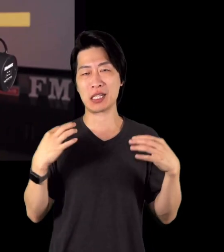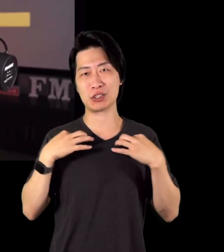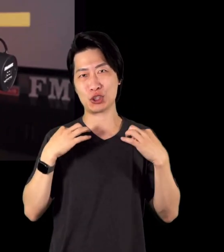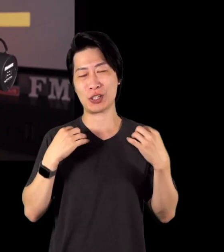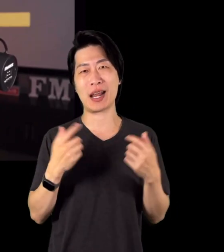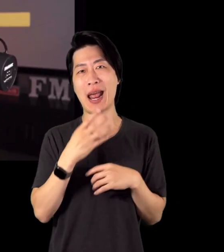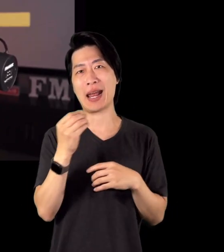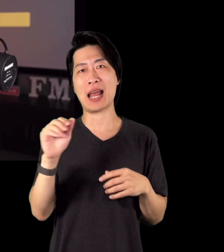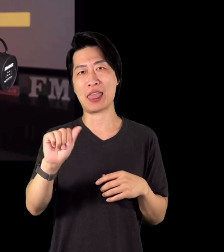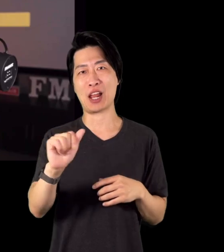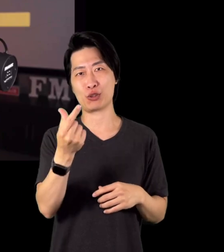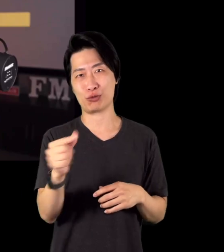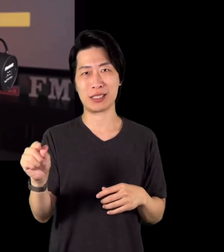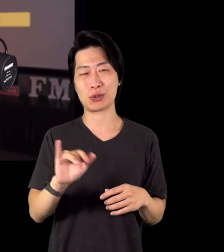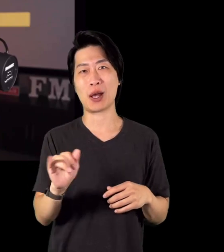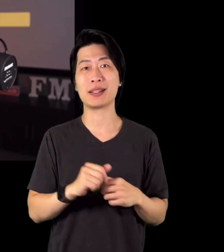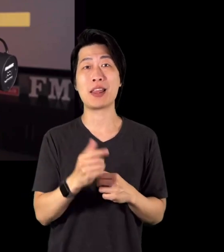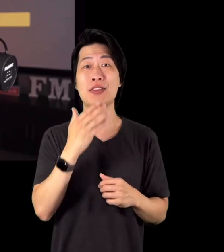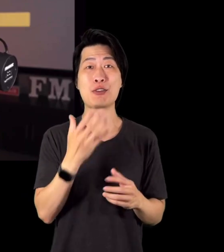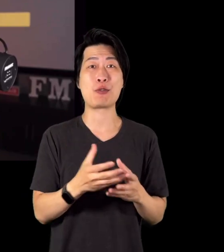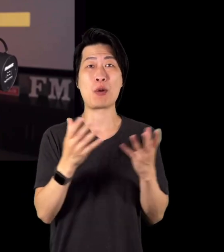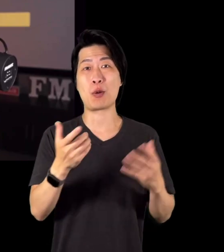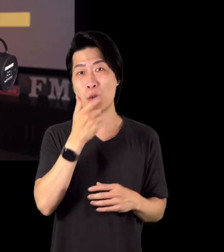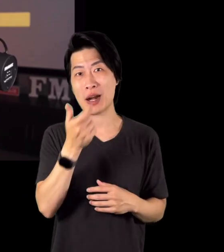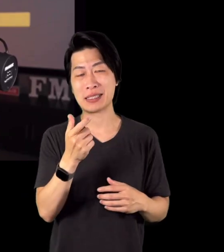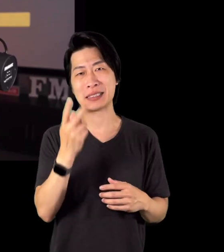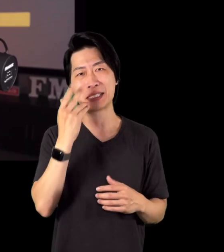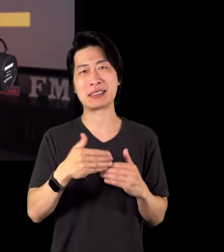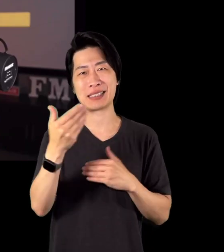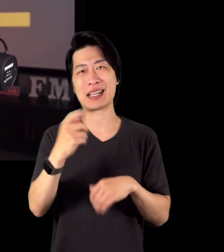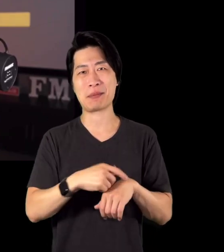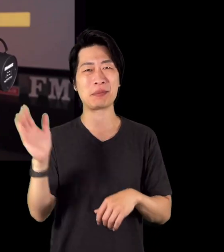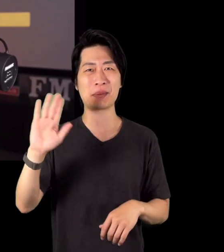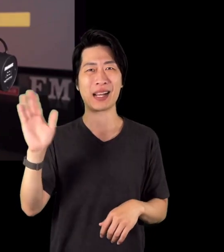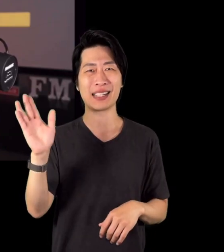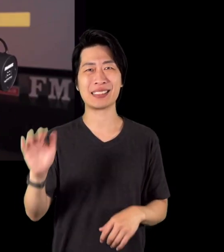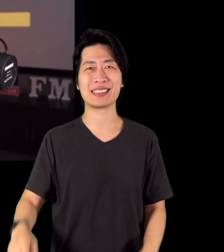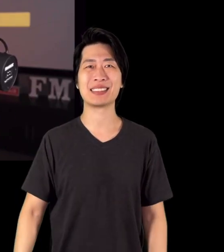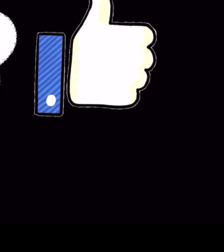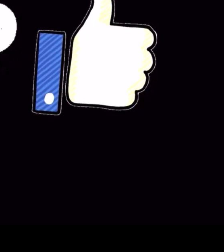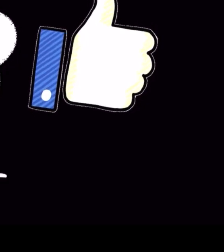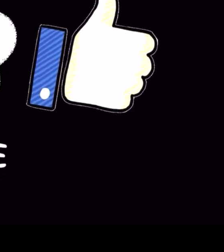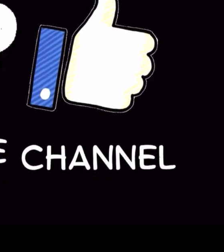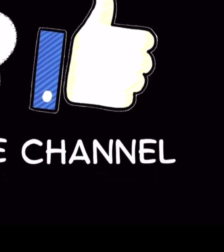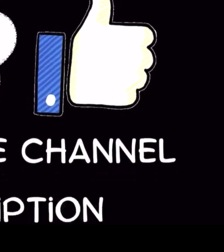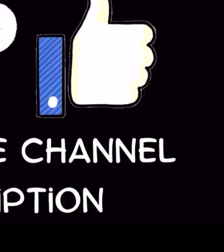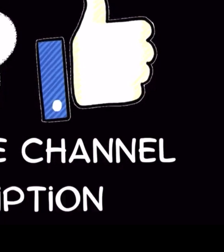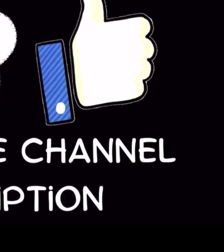right now, and a link to Athletic Greens as well. Thank you so much for watching, and we'll see you in the next one. Bye-bye.